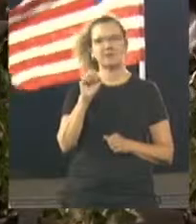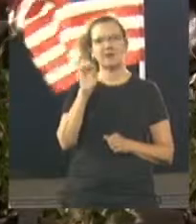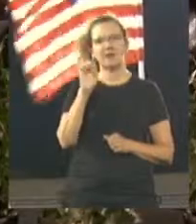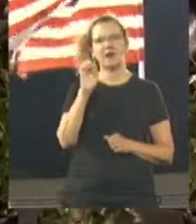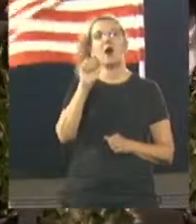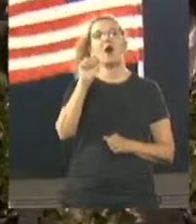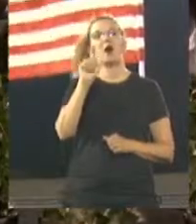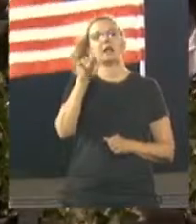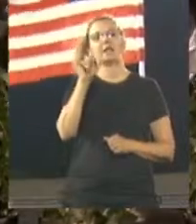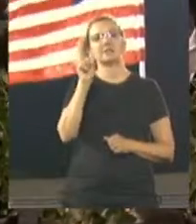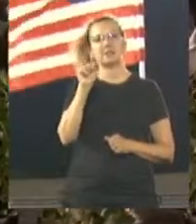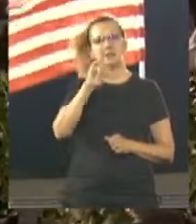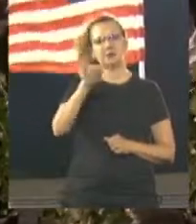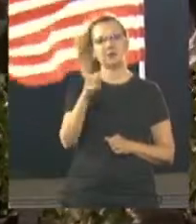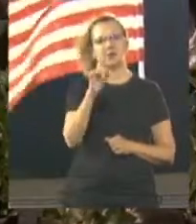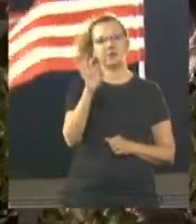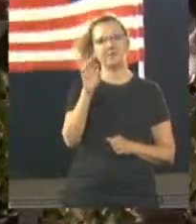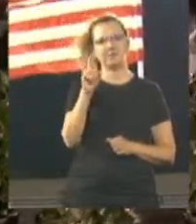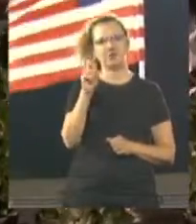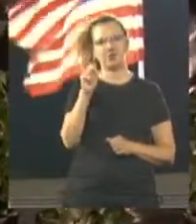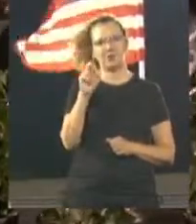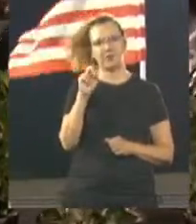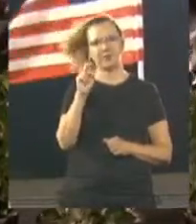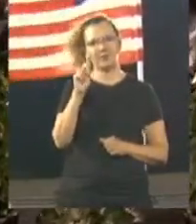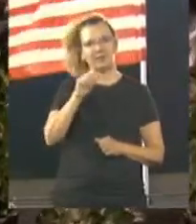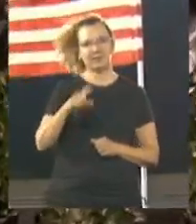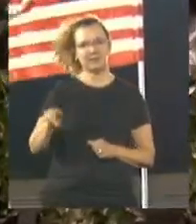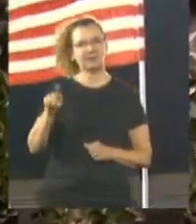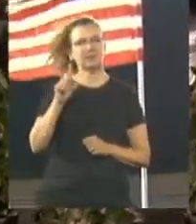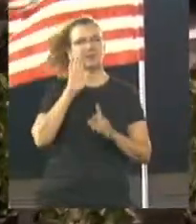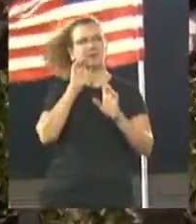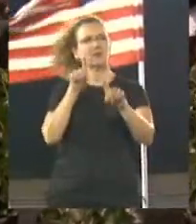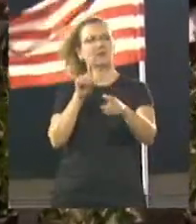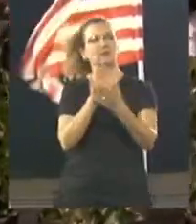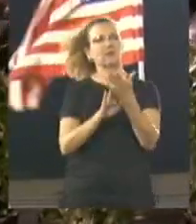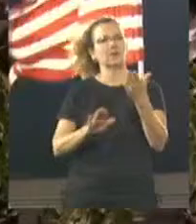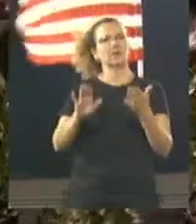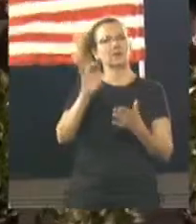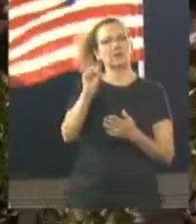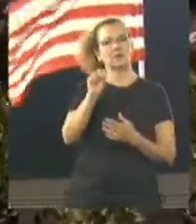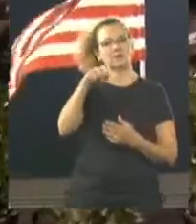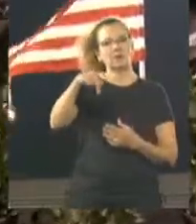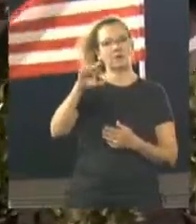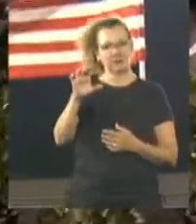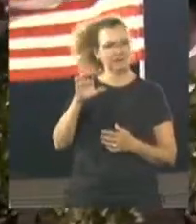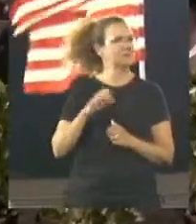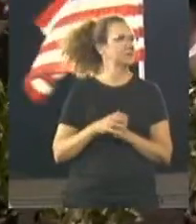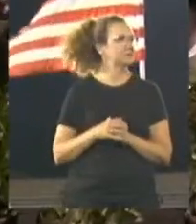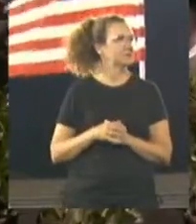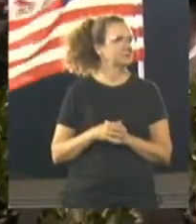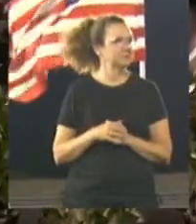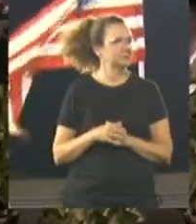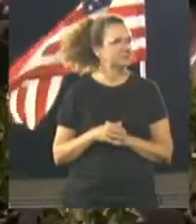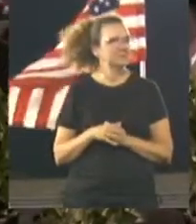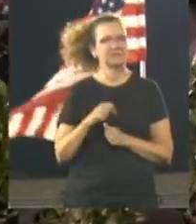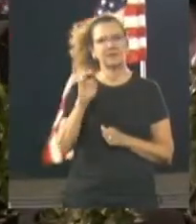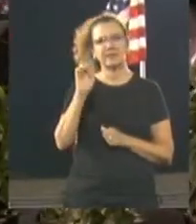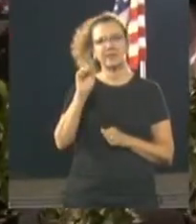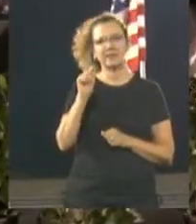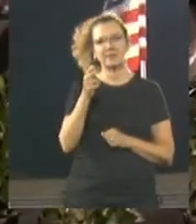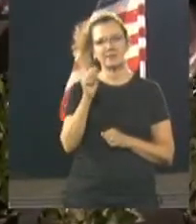Alyssa J. Fernandez will be attending St. Philip's College.